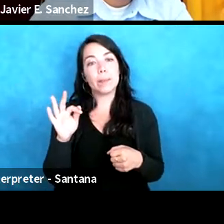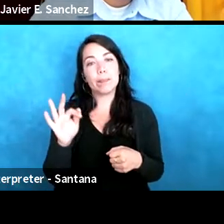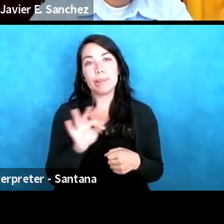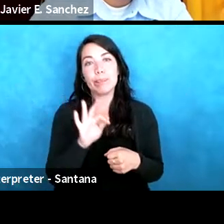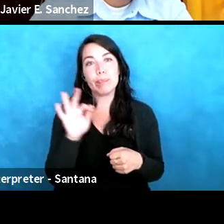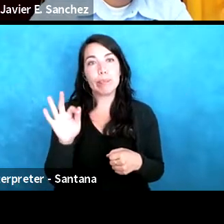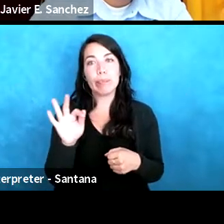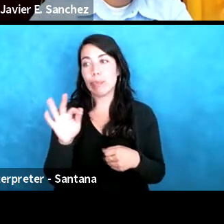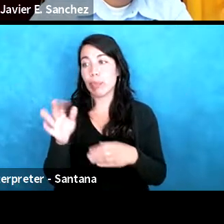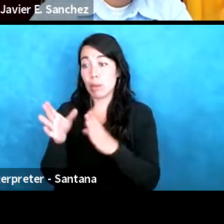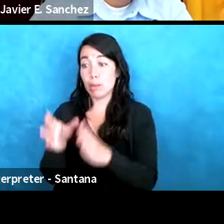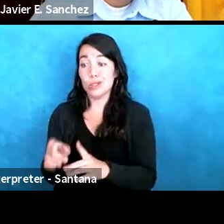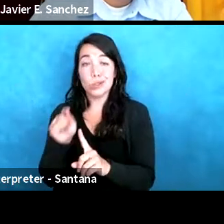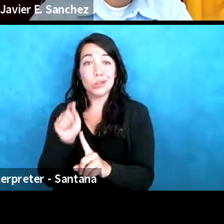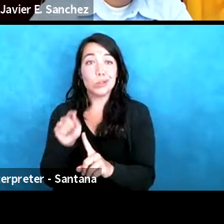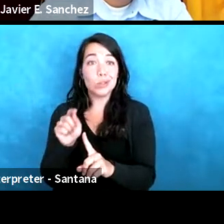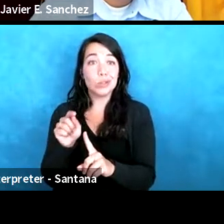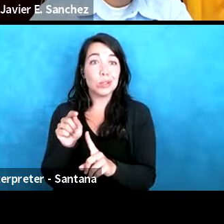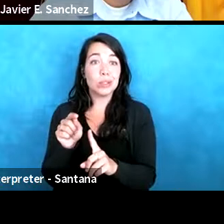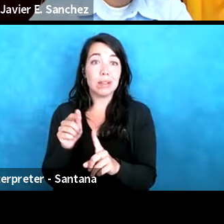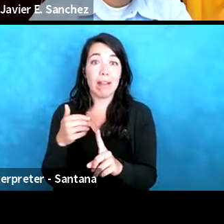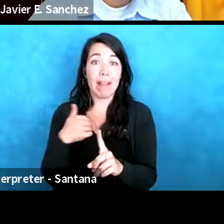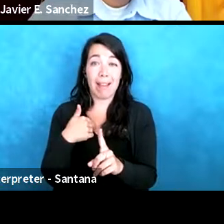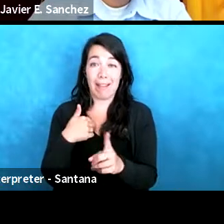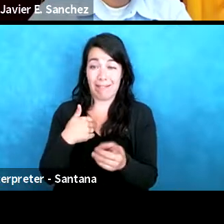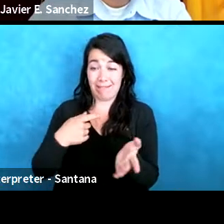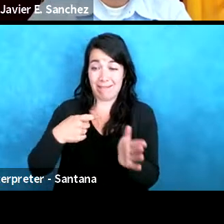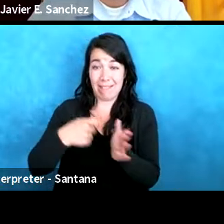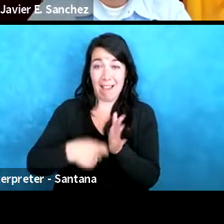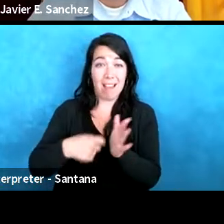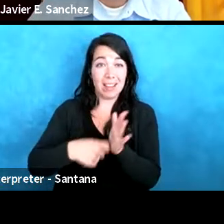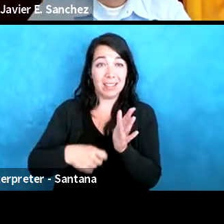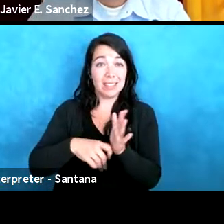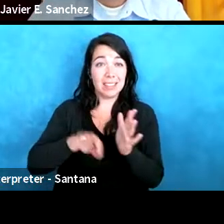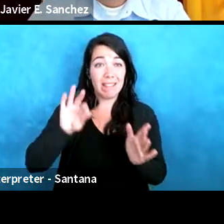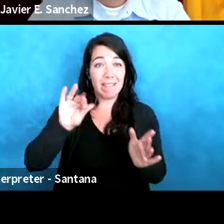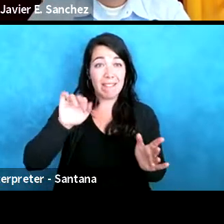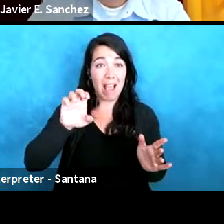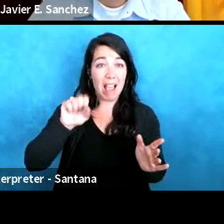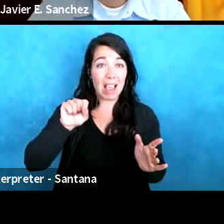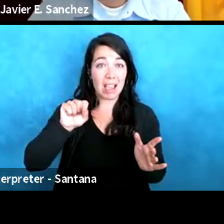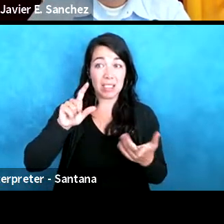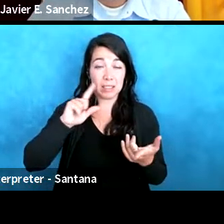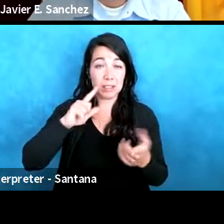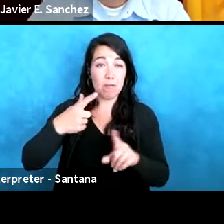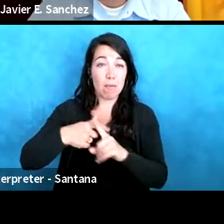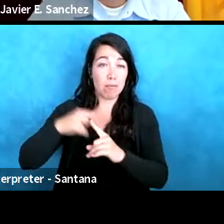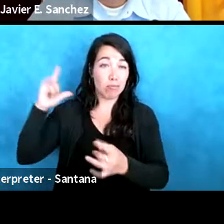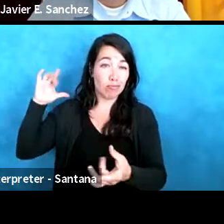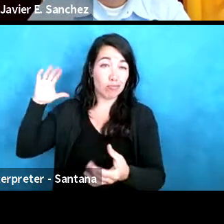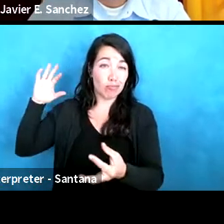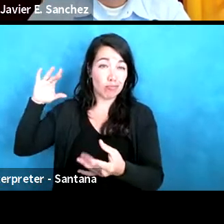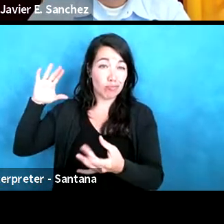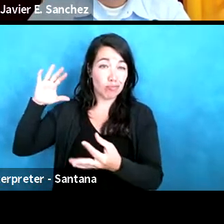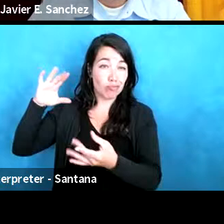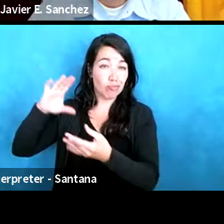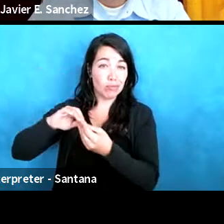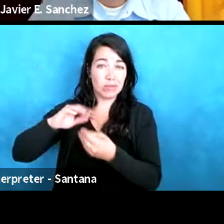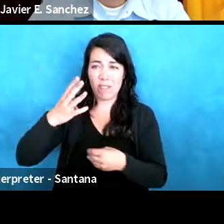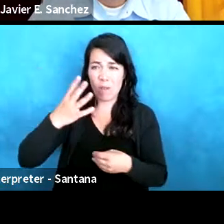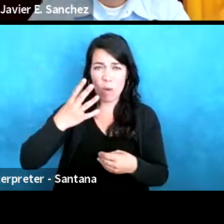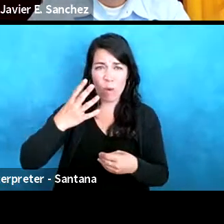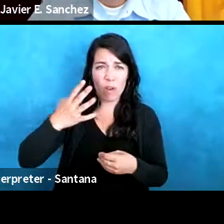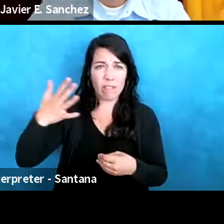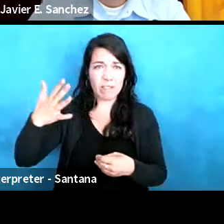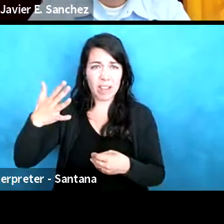outstanding fines going 4 or 5 years, and they're rather substantial, at a hearing, I would have